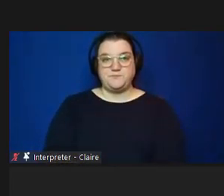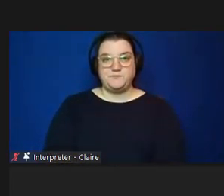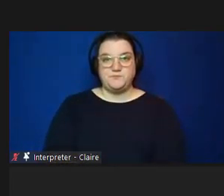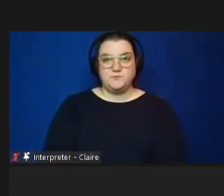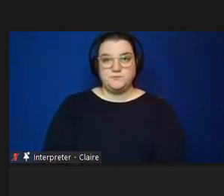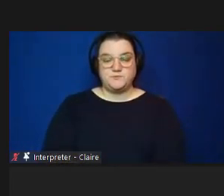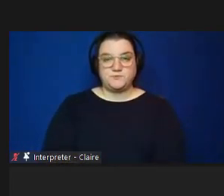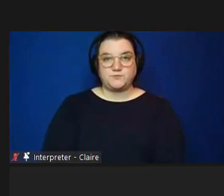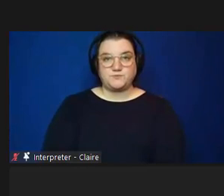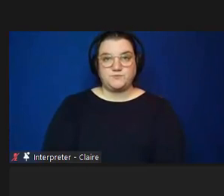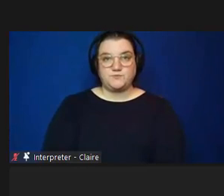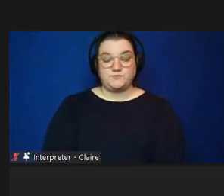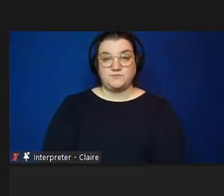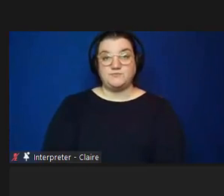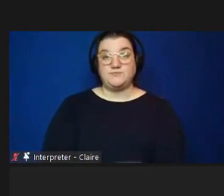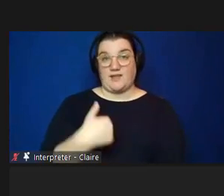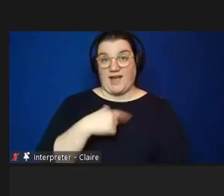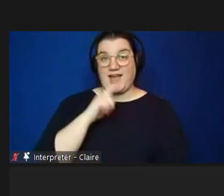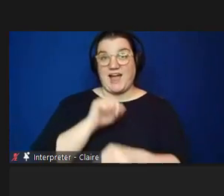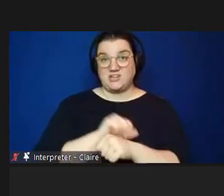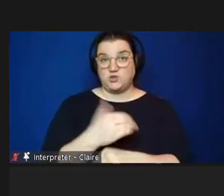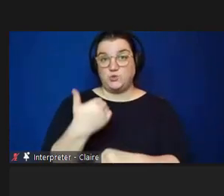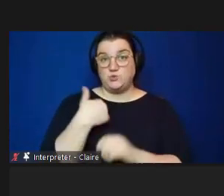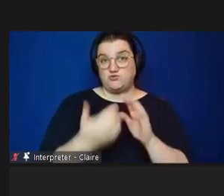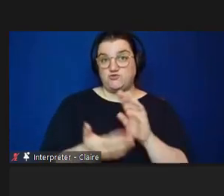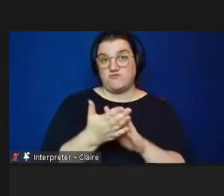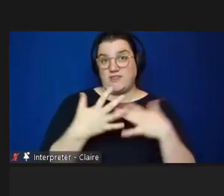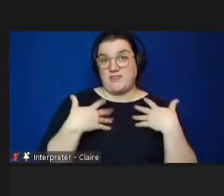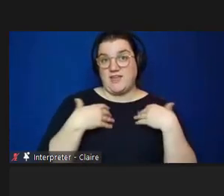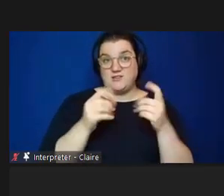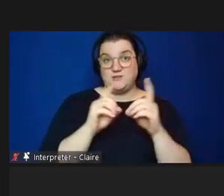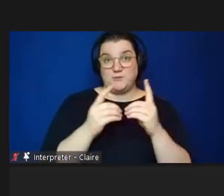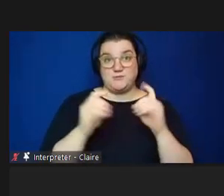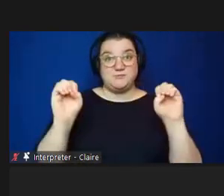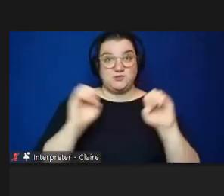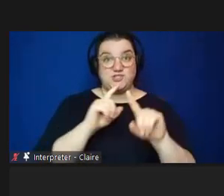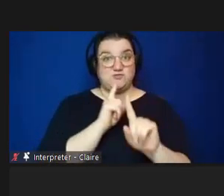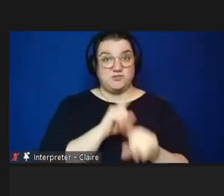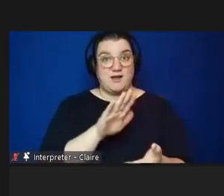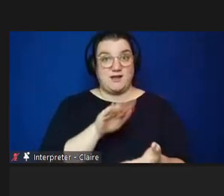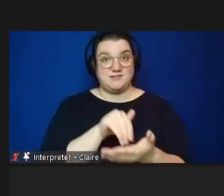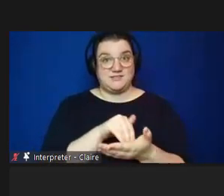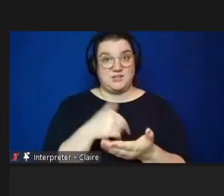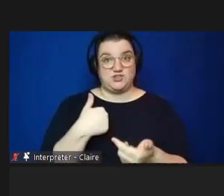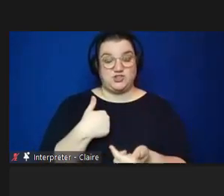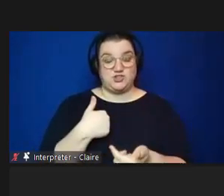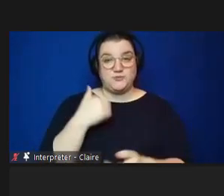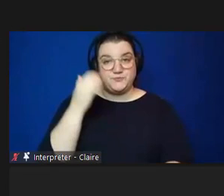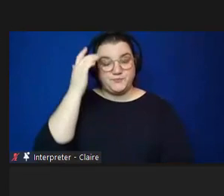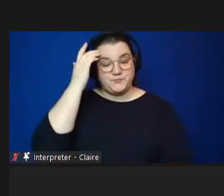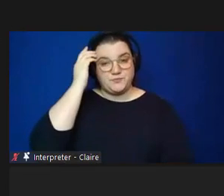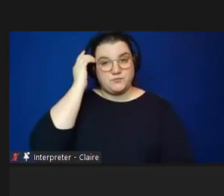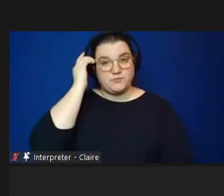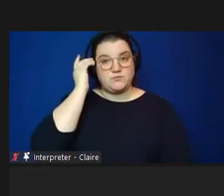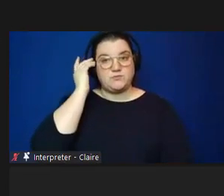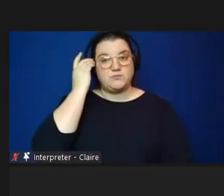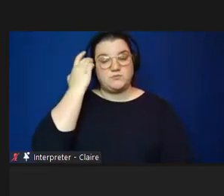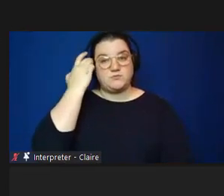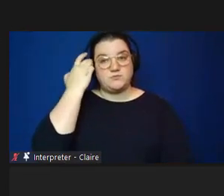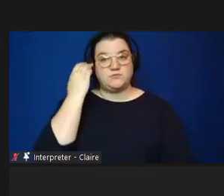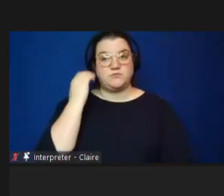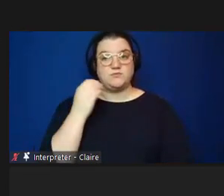actually used to run the health department's emergency response center. And public health doesn't